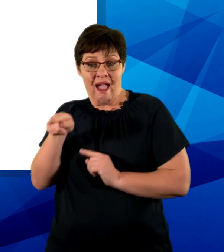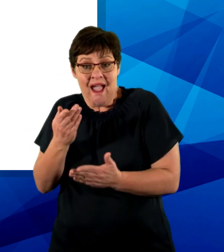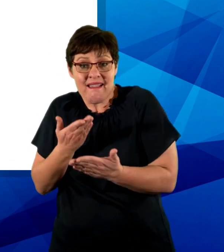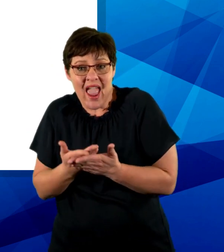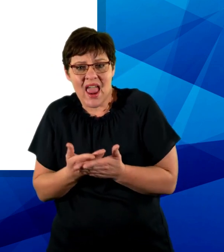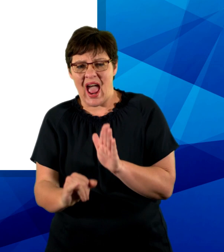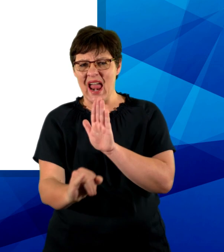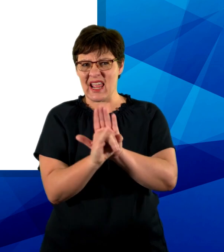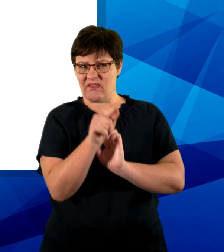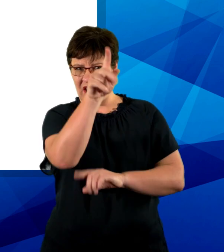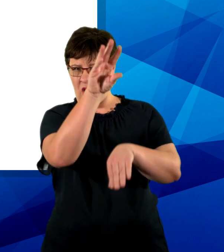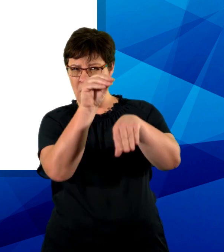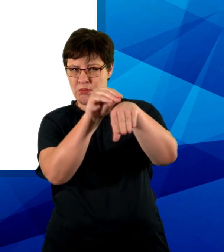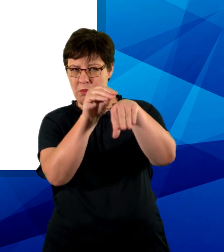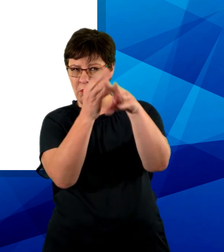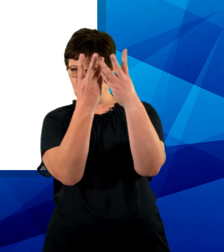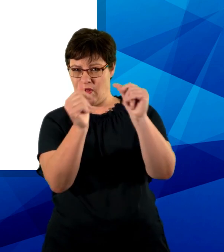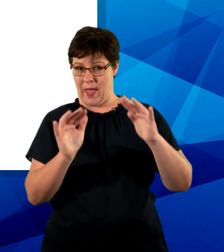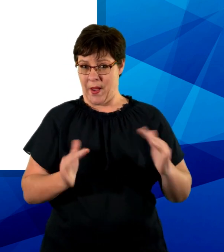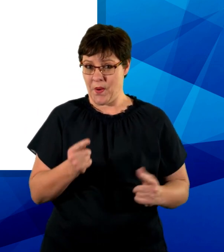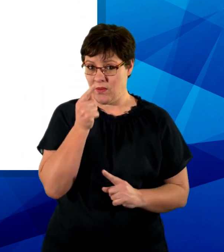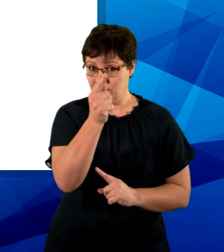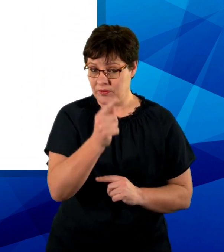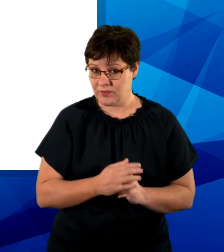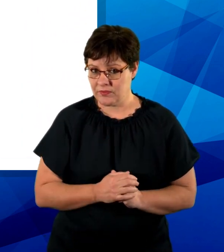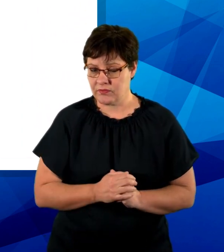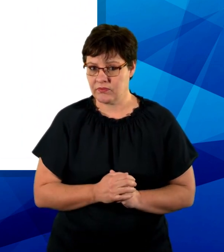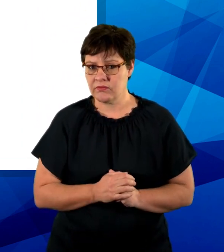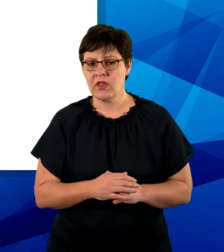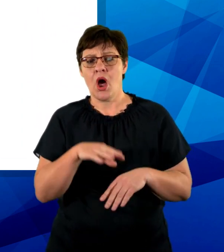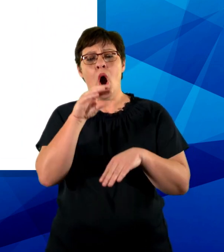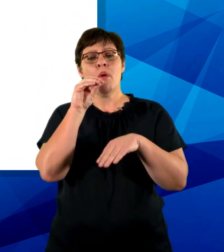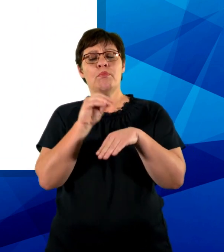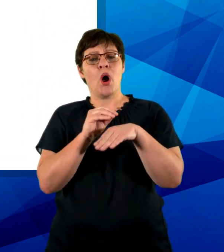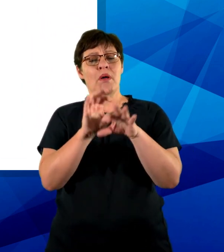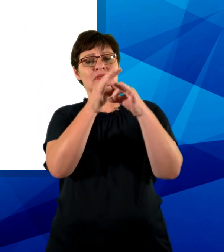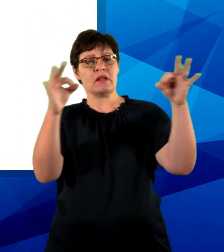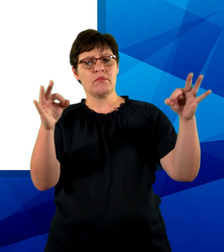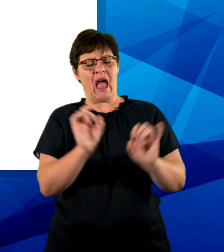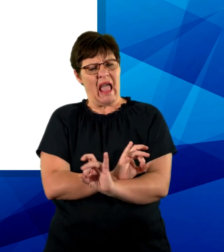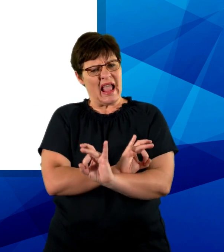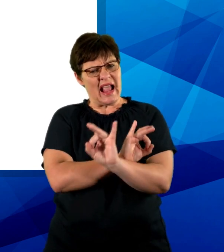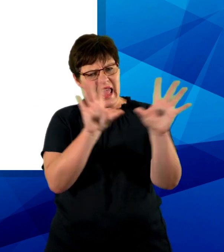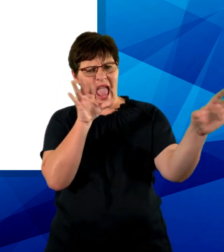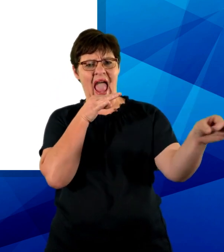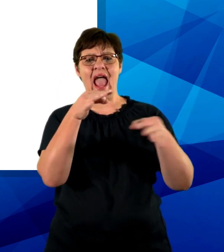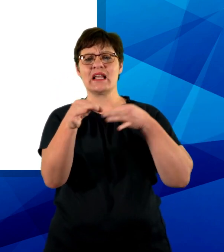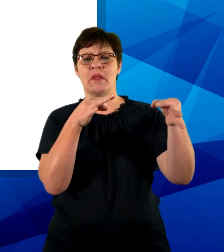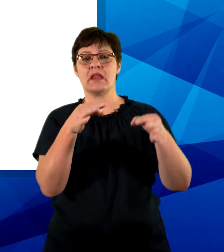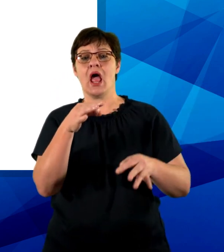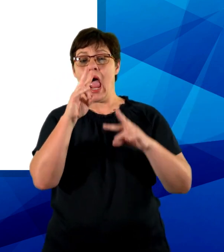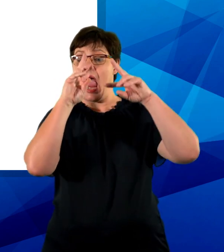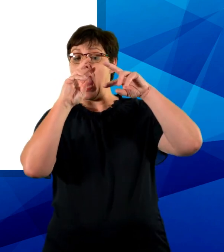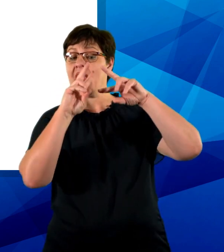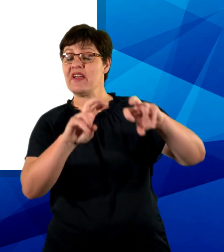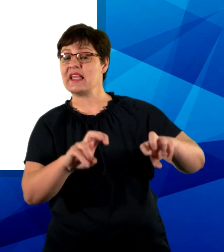a specific problem that needs to be addressed. In the problem statement, one provides a clear account of what needs to be investigated